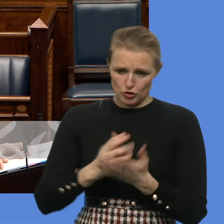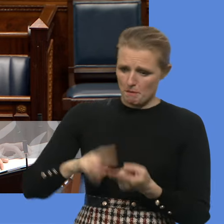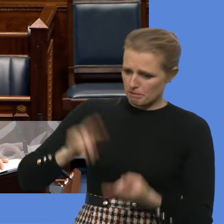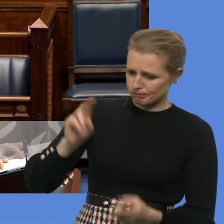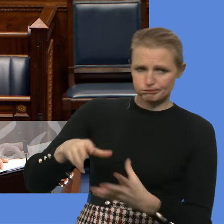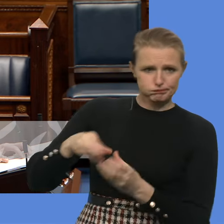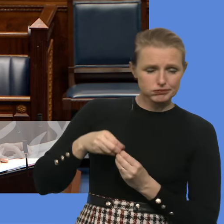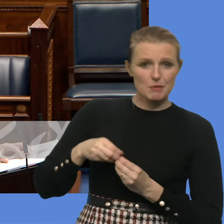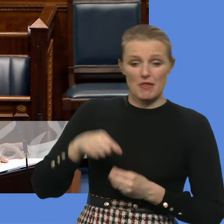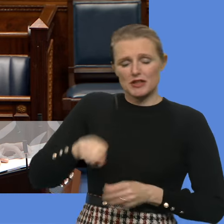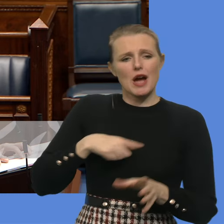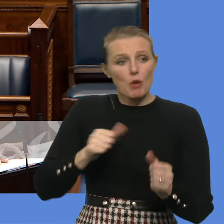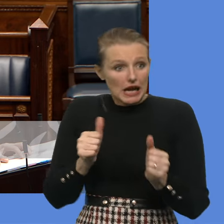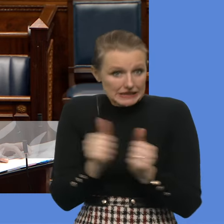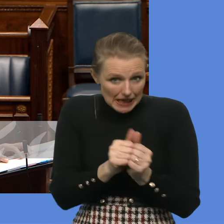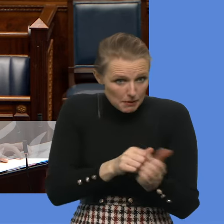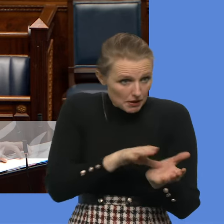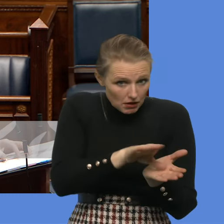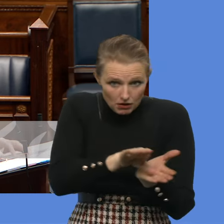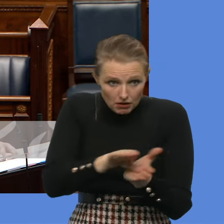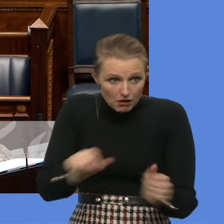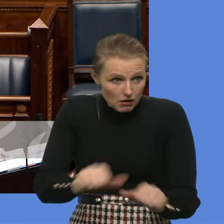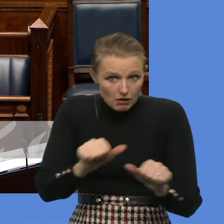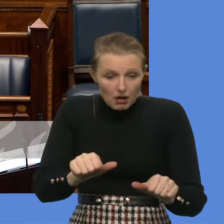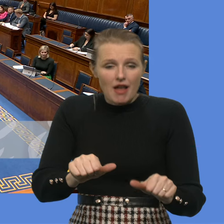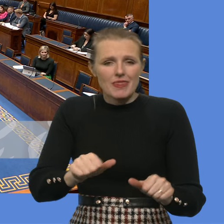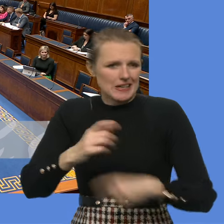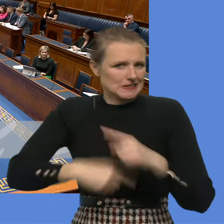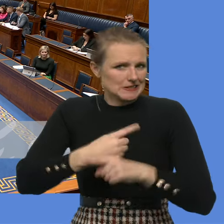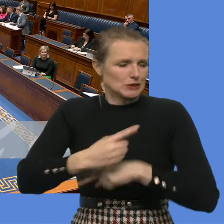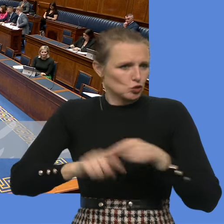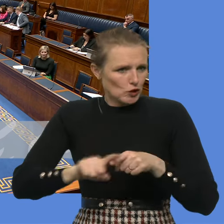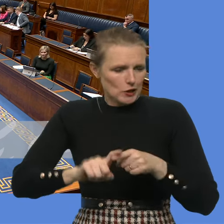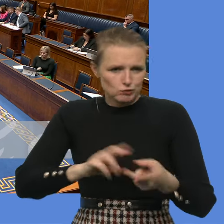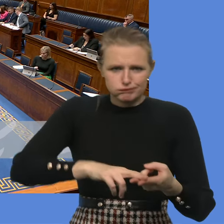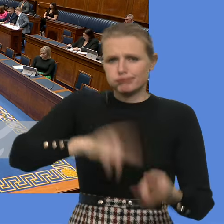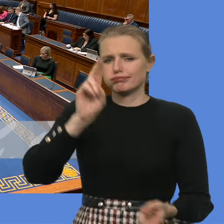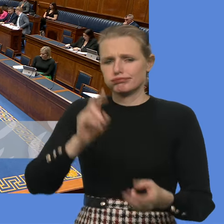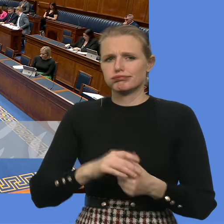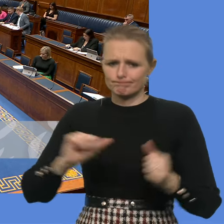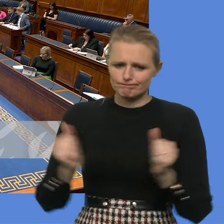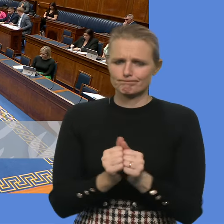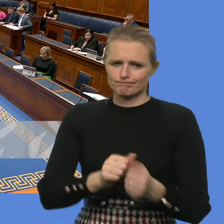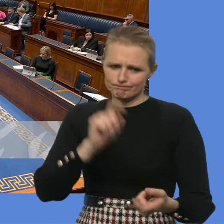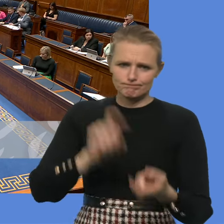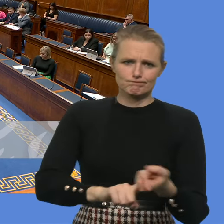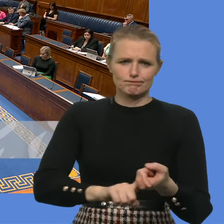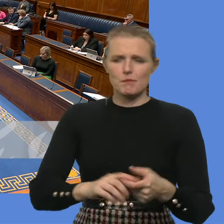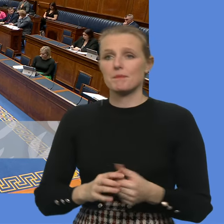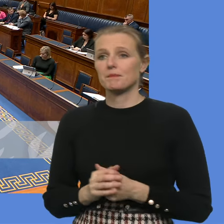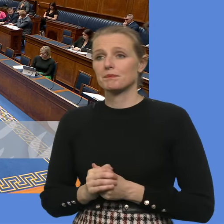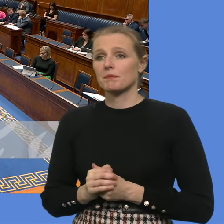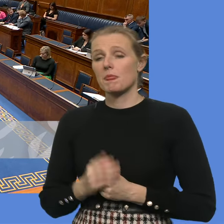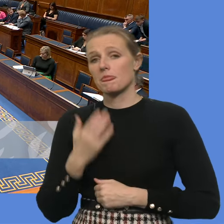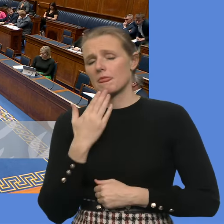trying to get a settlement this year and then continue to work in that direction. Well, Tom Elliott. Thank you, Mr. Speaker. I'm wondering if the Minister